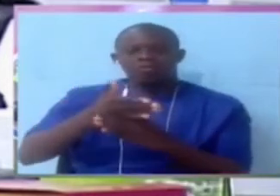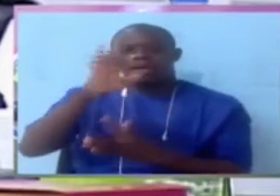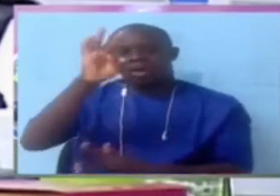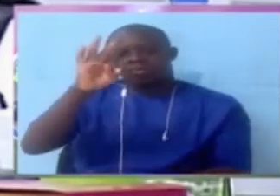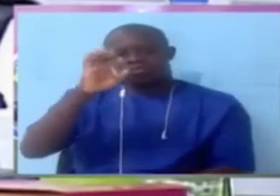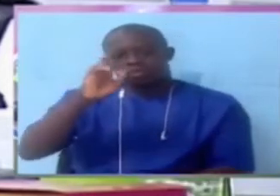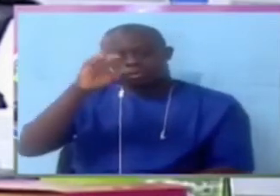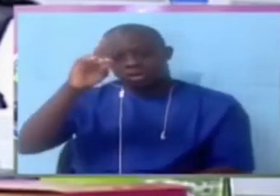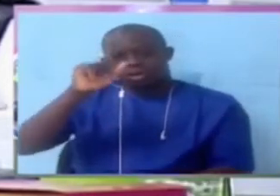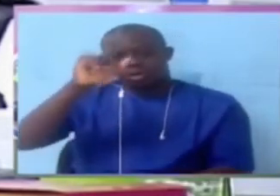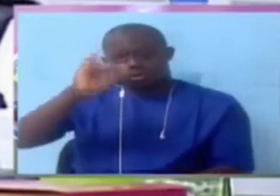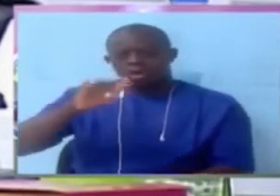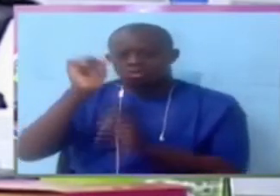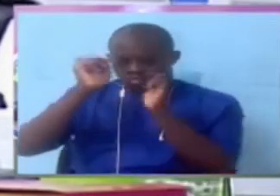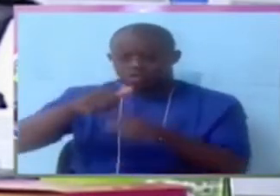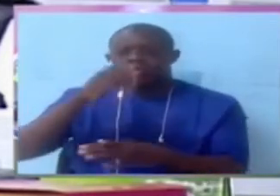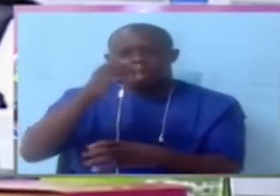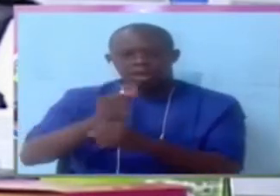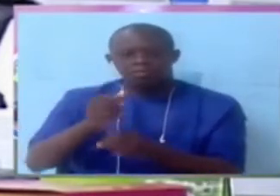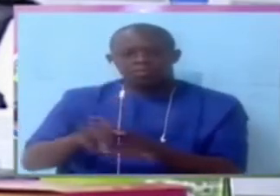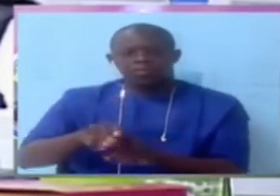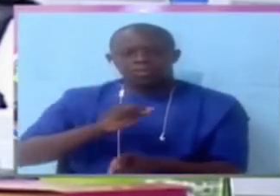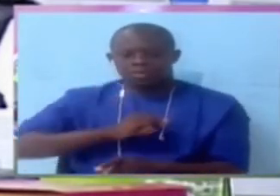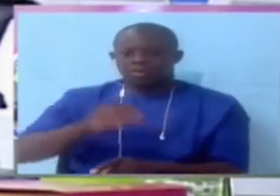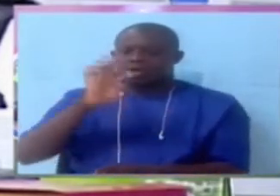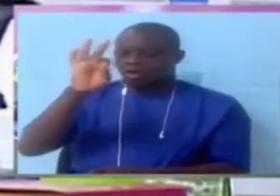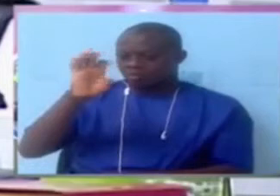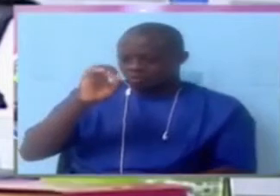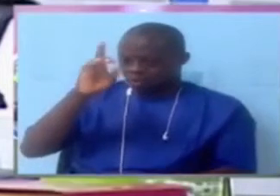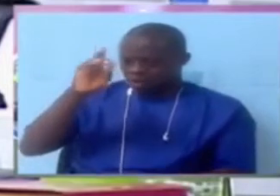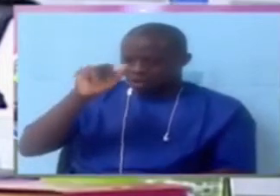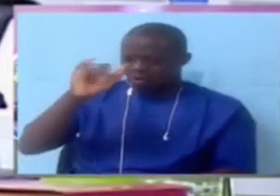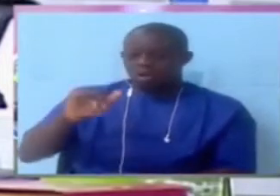Fode told him, Baba, stop, bile. But